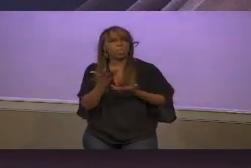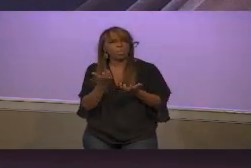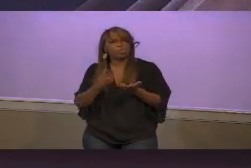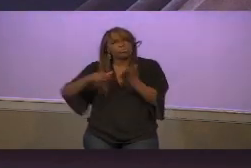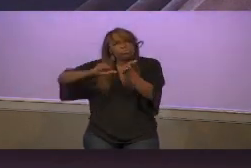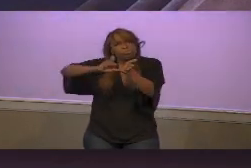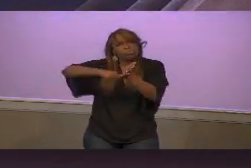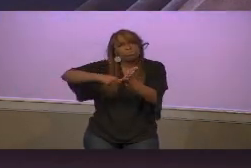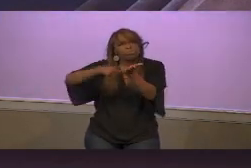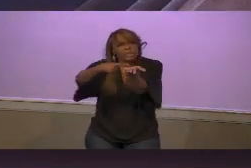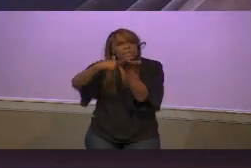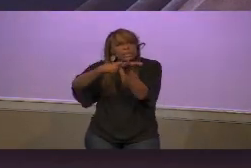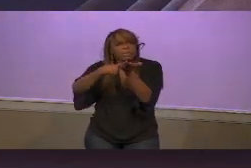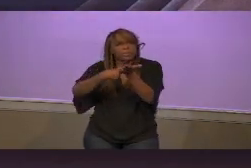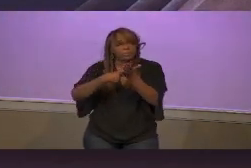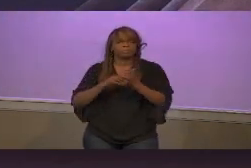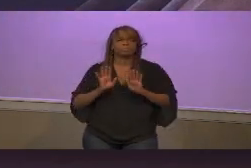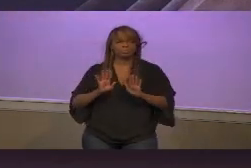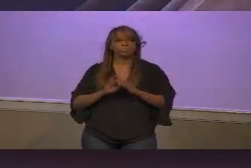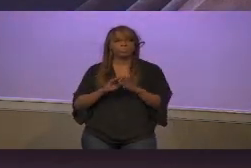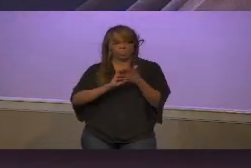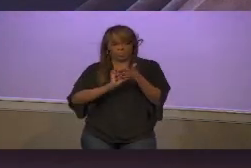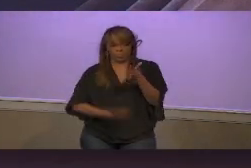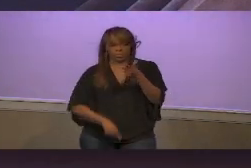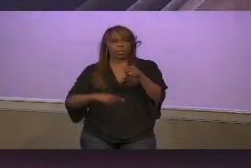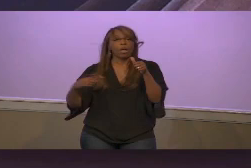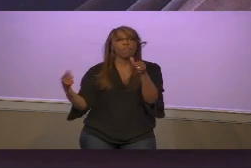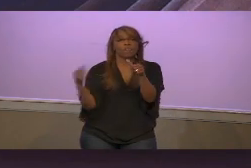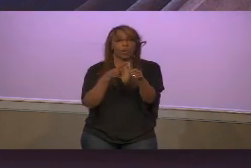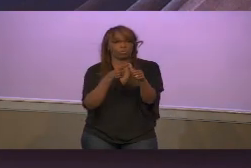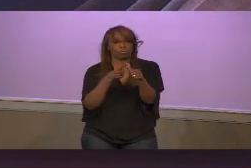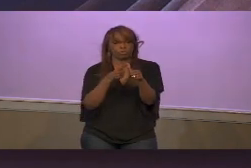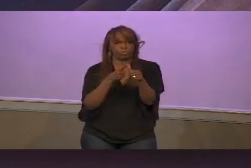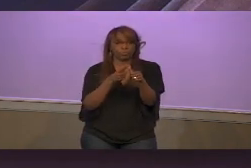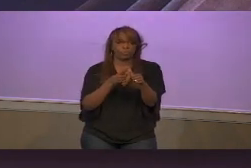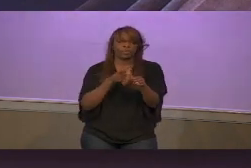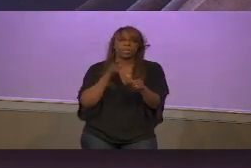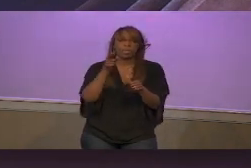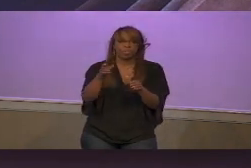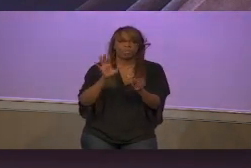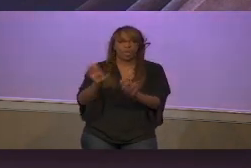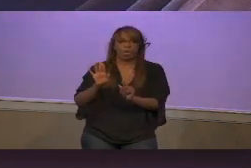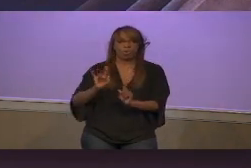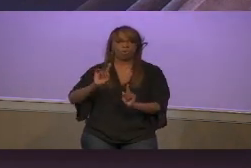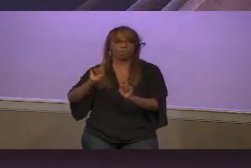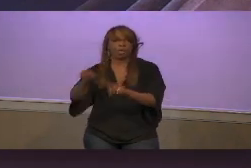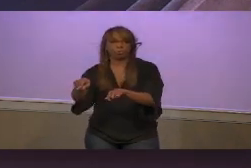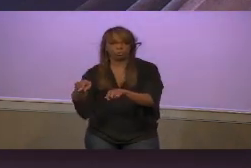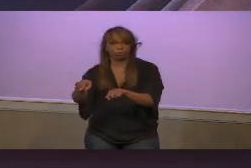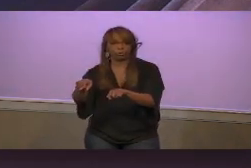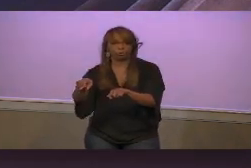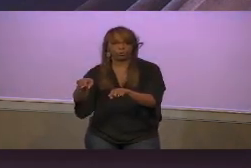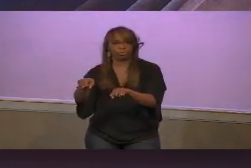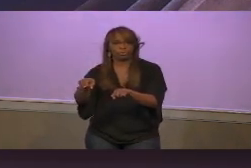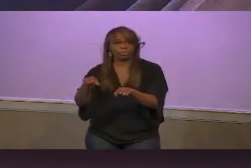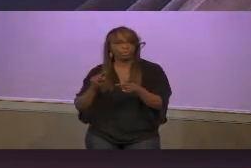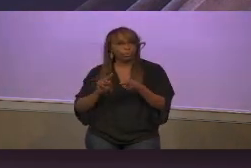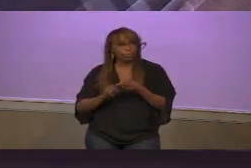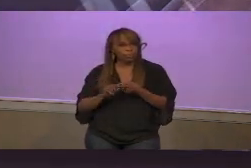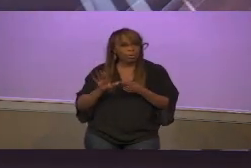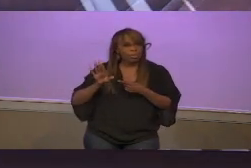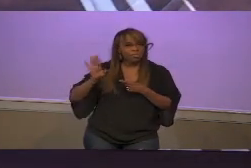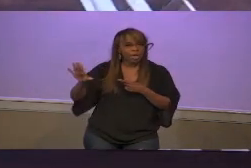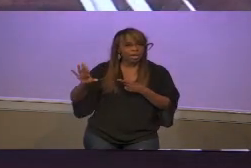emphasize today is, first of all, I want you to see the answer to their past. The answer